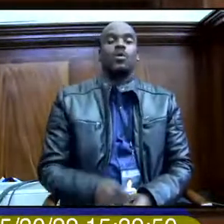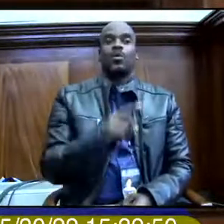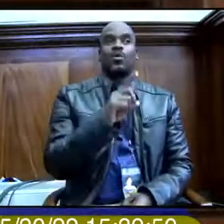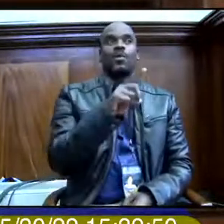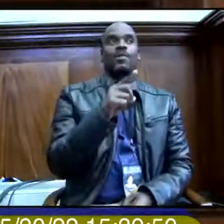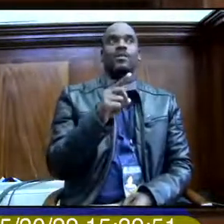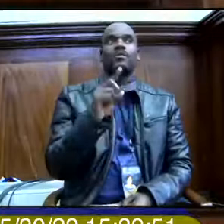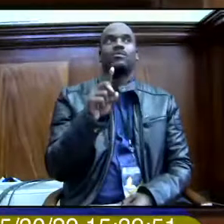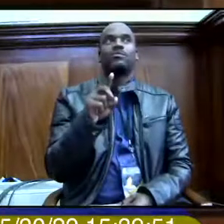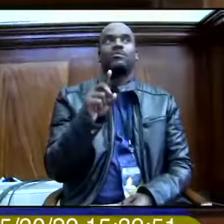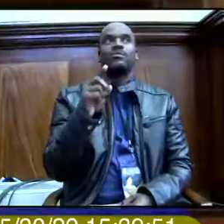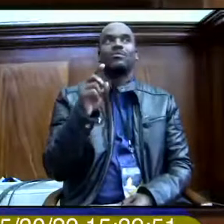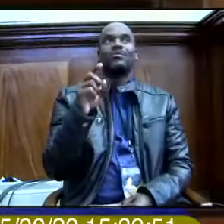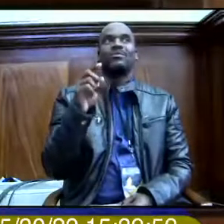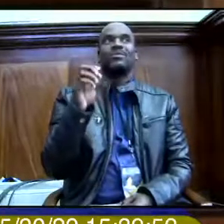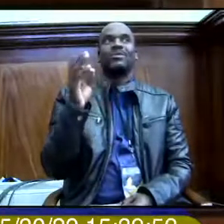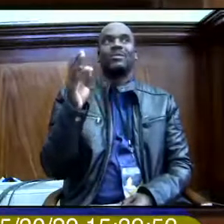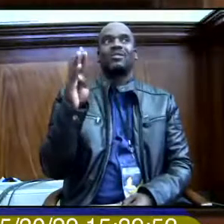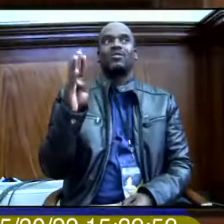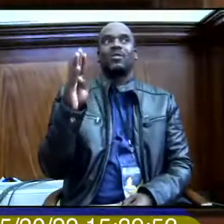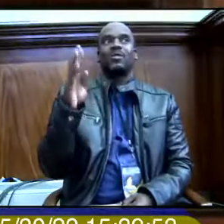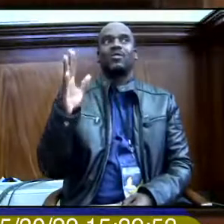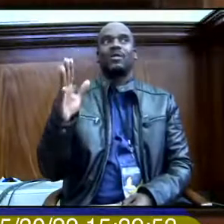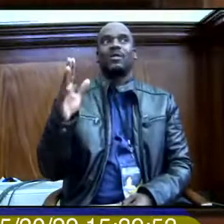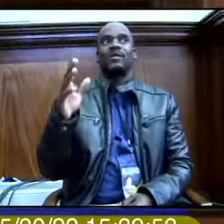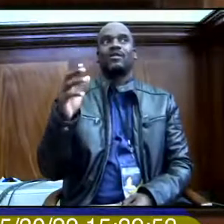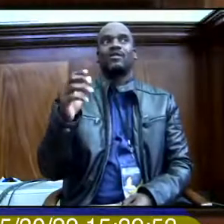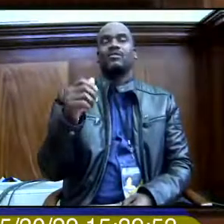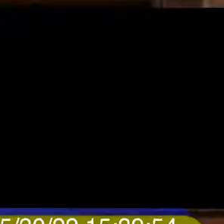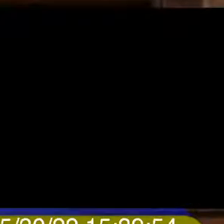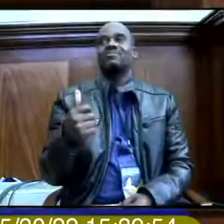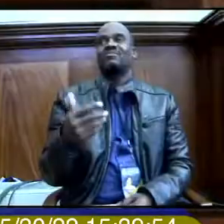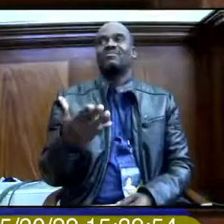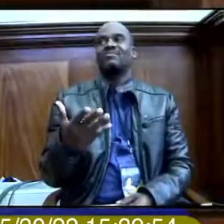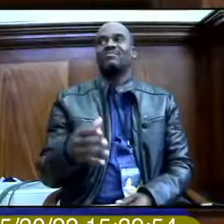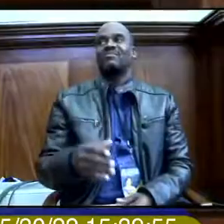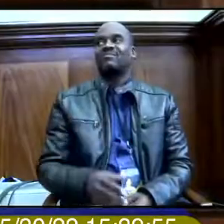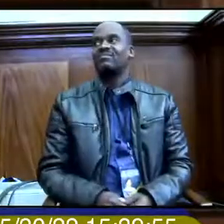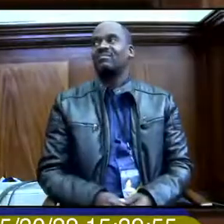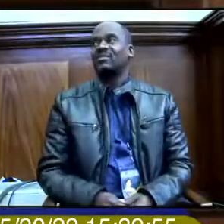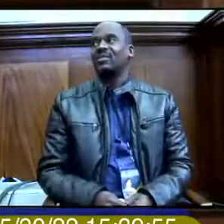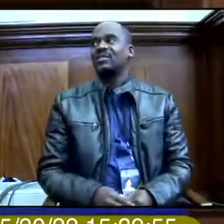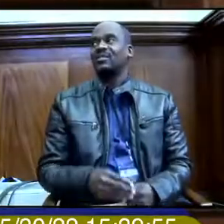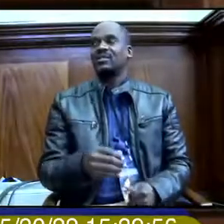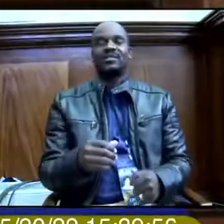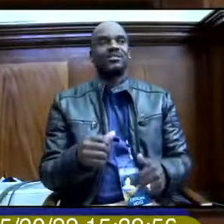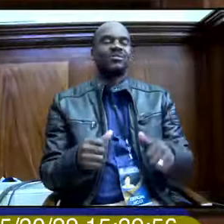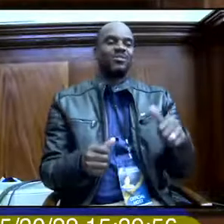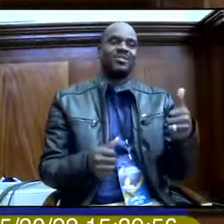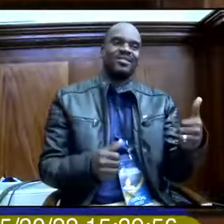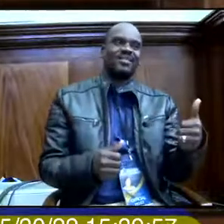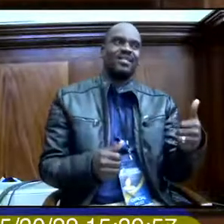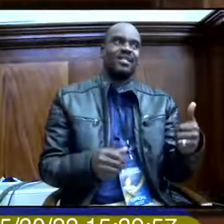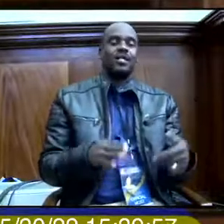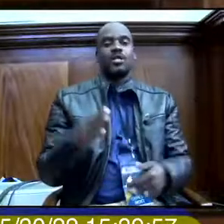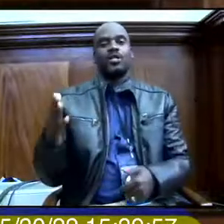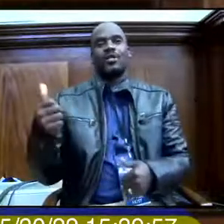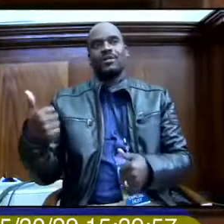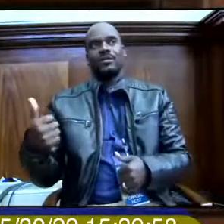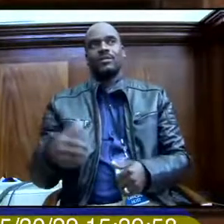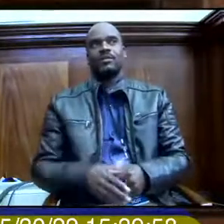three four five and six ends so it's at least this is a balance six we